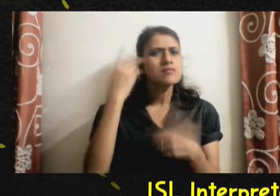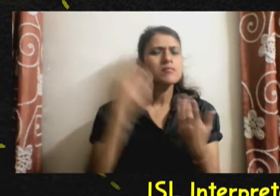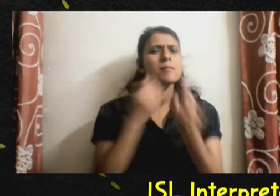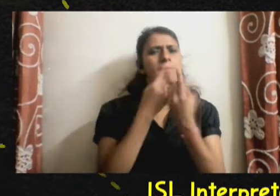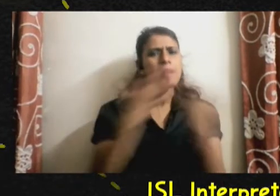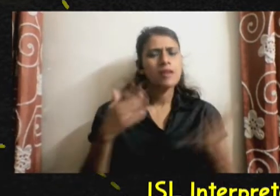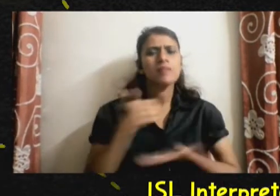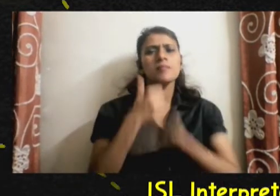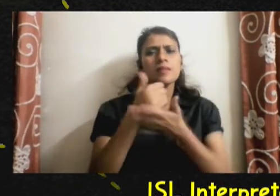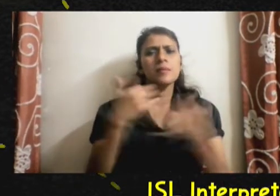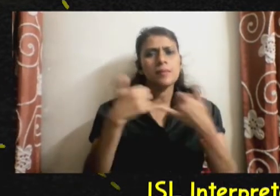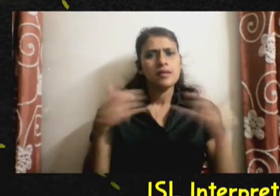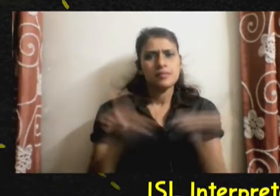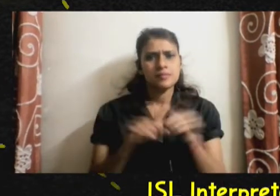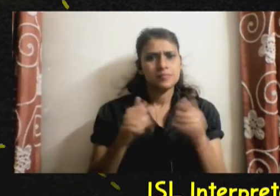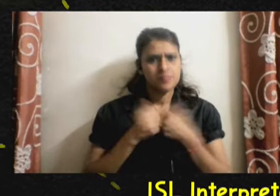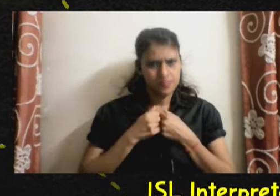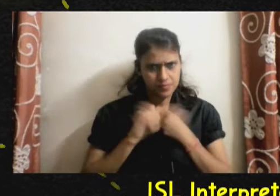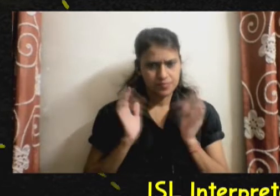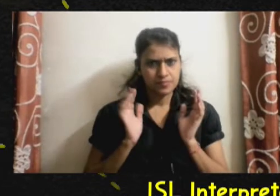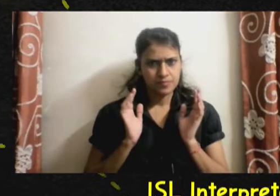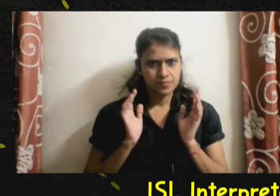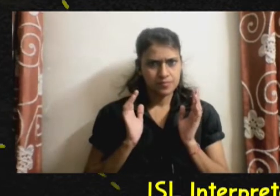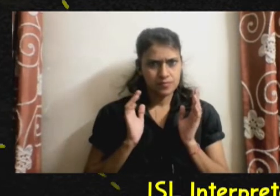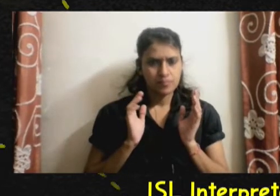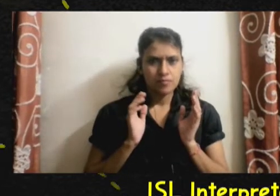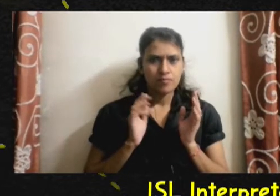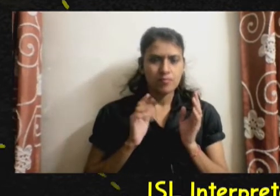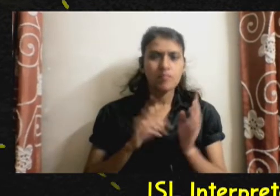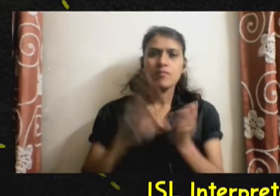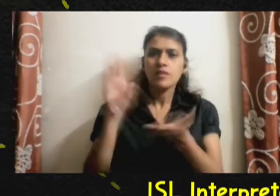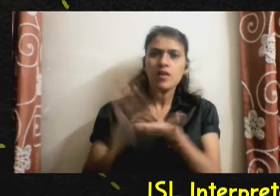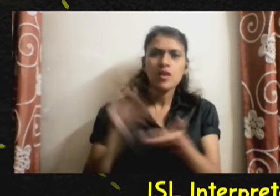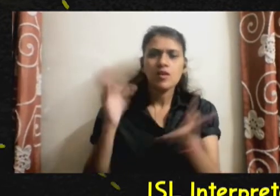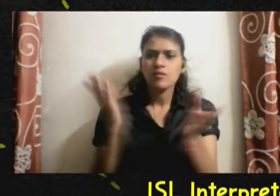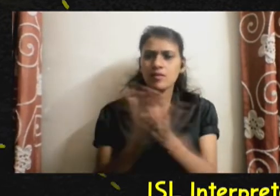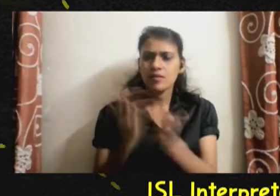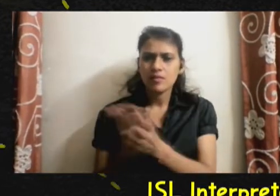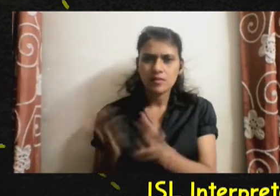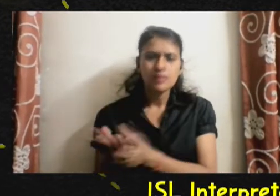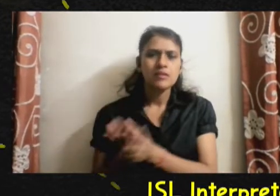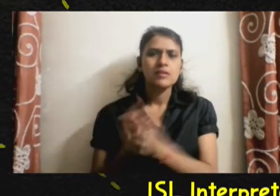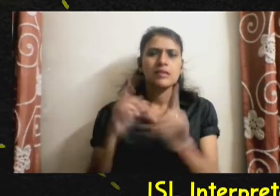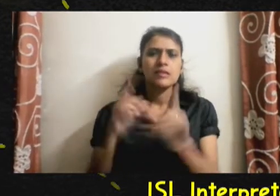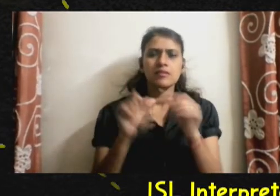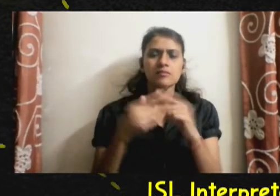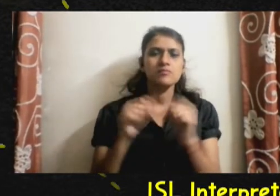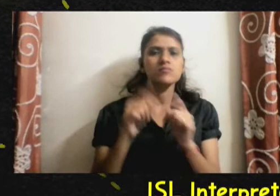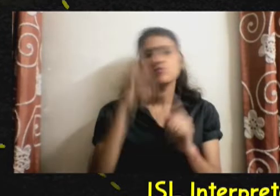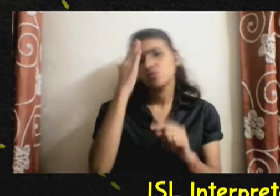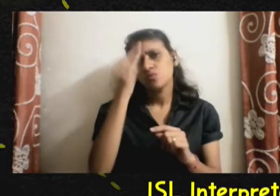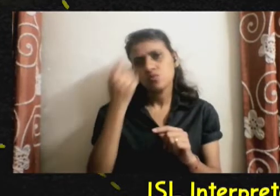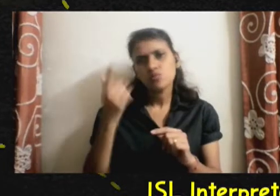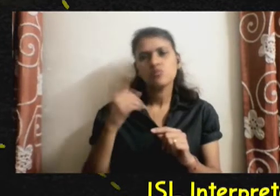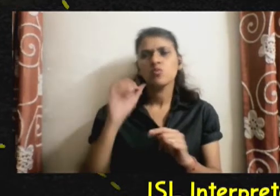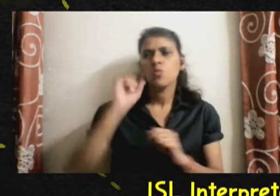like ours, where recording data becomes difficult because of confidentiality and all of that right at the beginning of